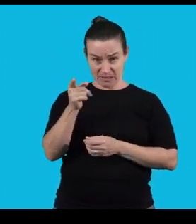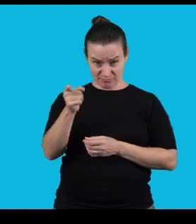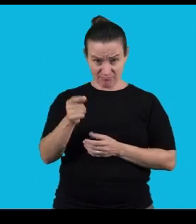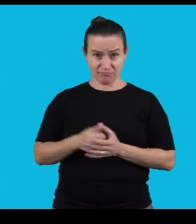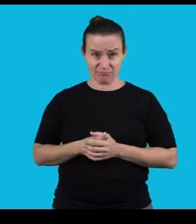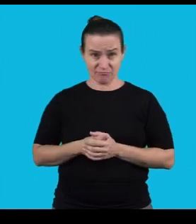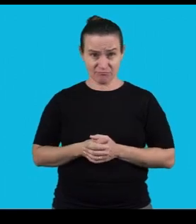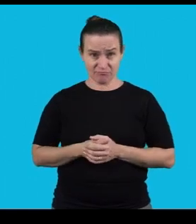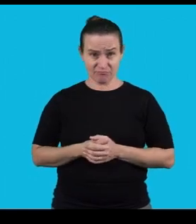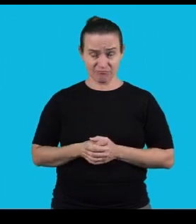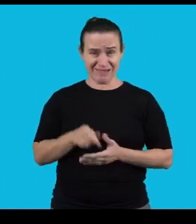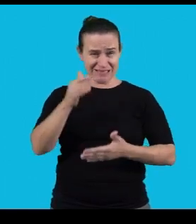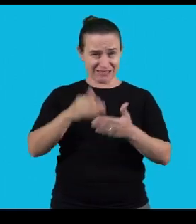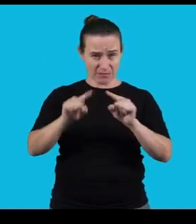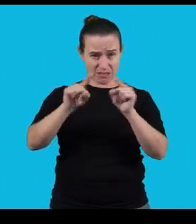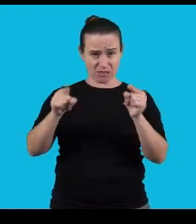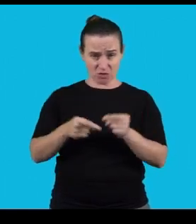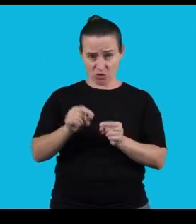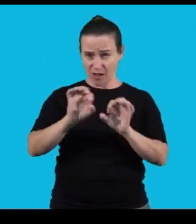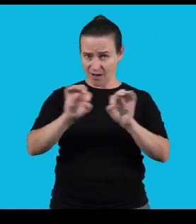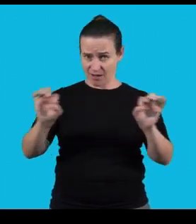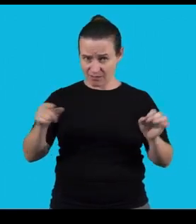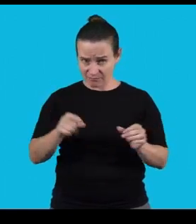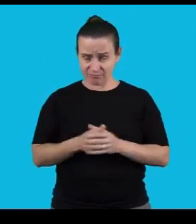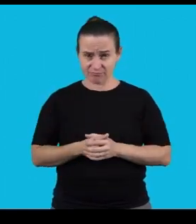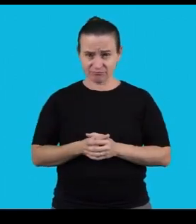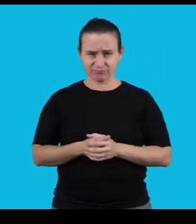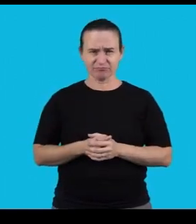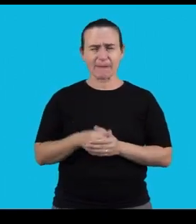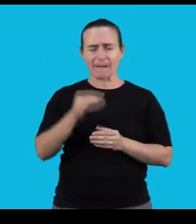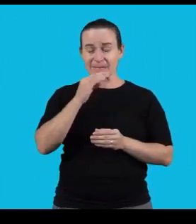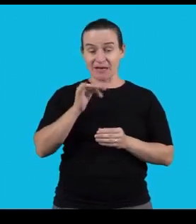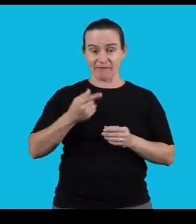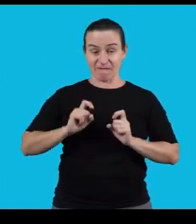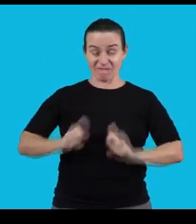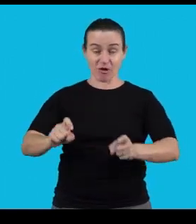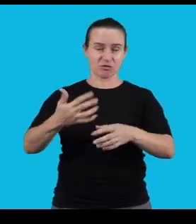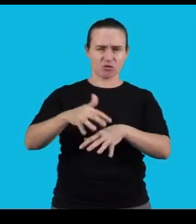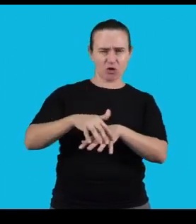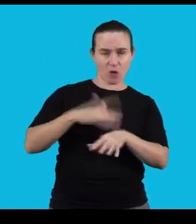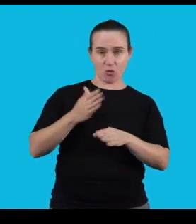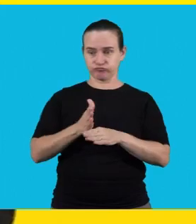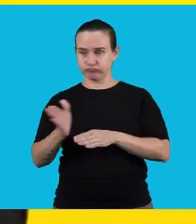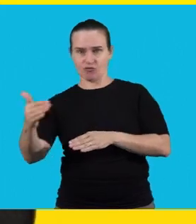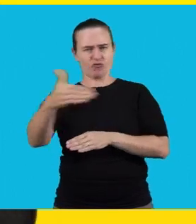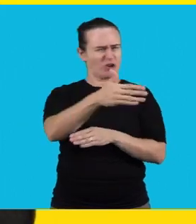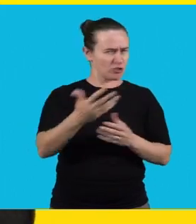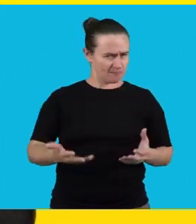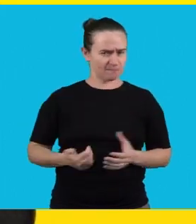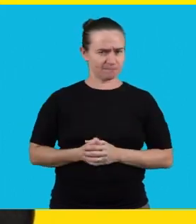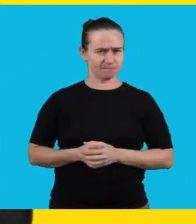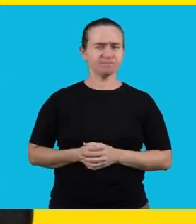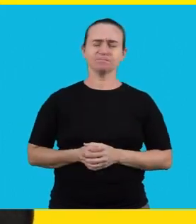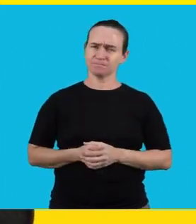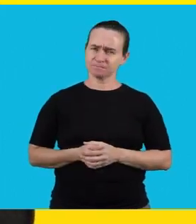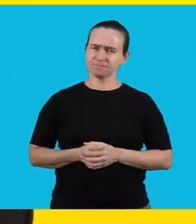and it's the semicircular canals. But we are looking at the change in speed and direction. At the back of your mind, you